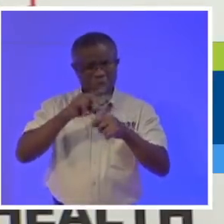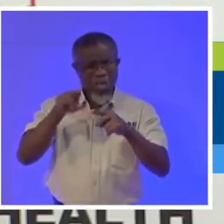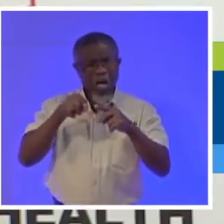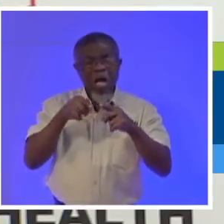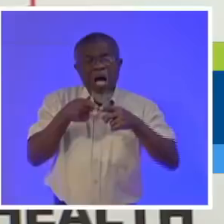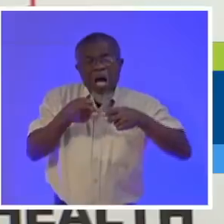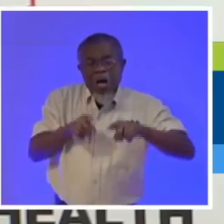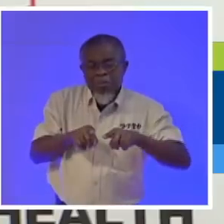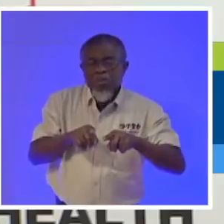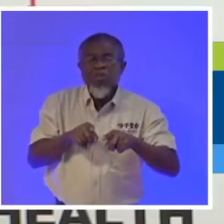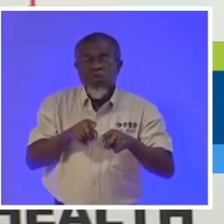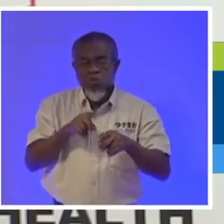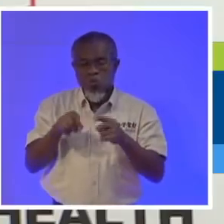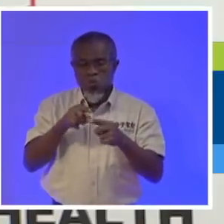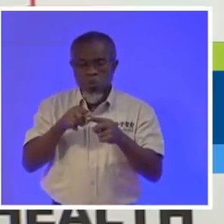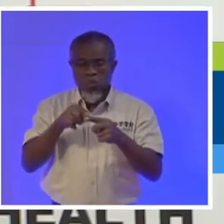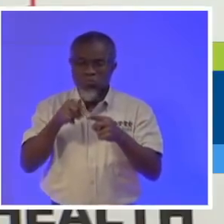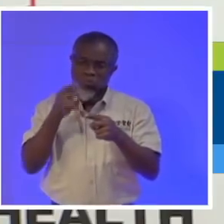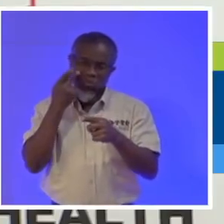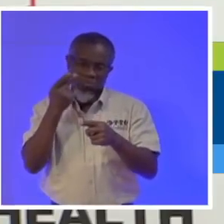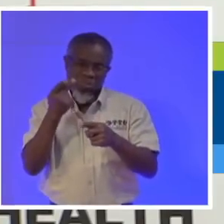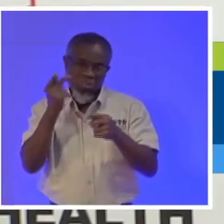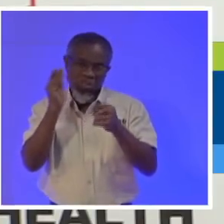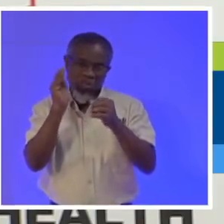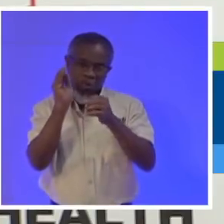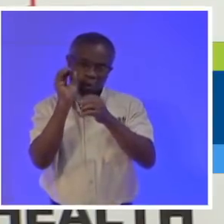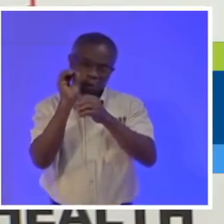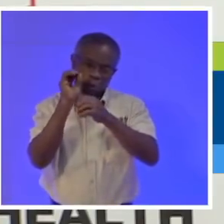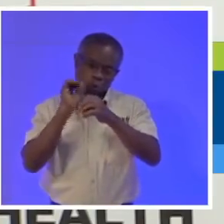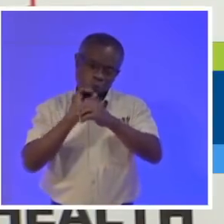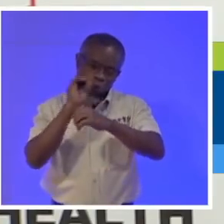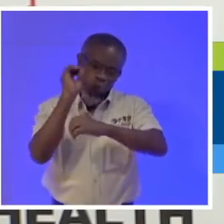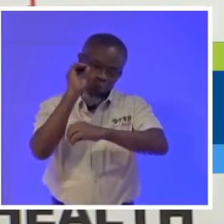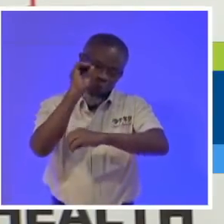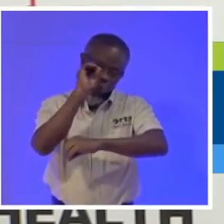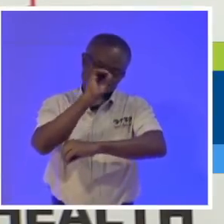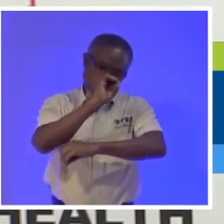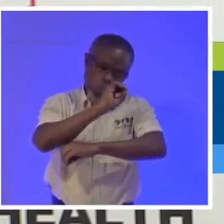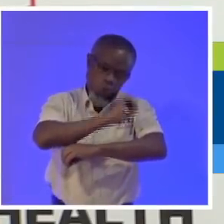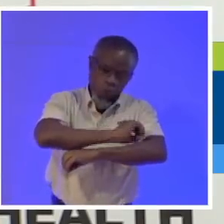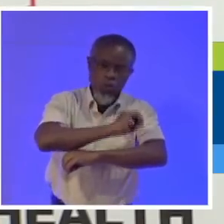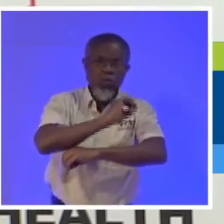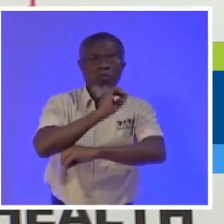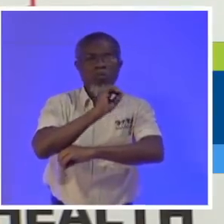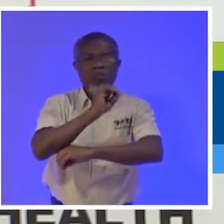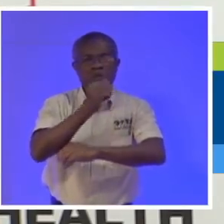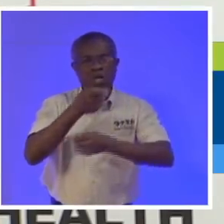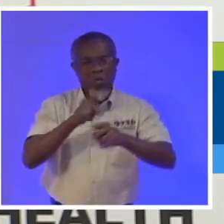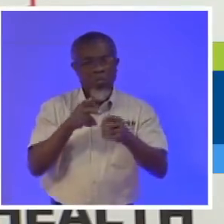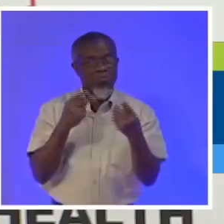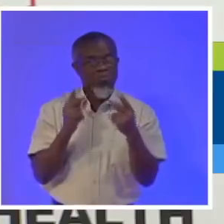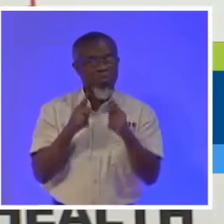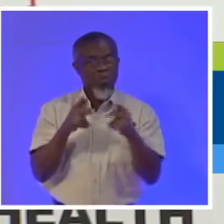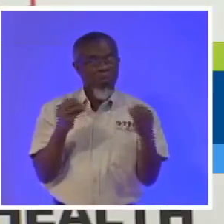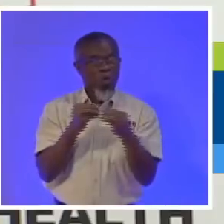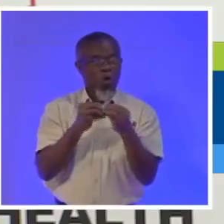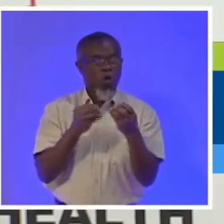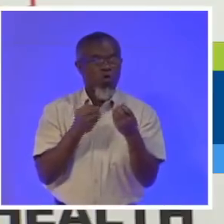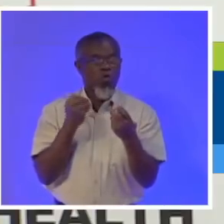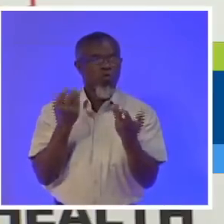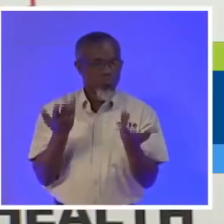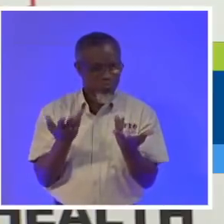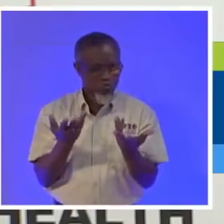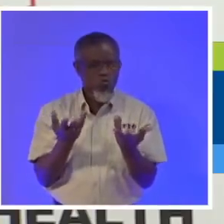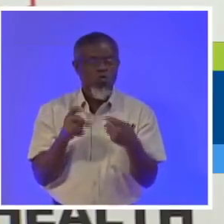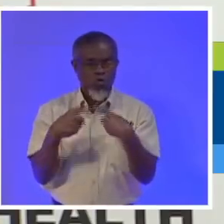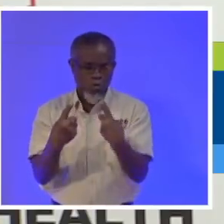and especially with the Omicron variant, we have to be careful. So go and take your sea bath, whether it's for exercise, just to